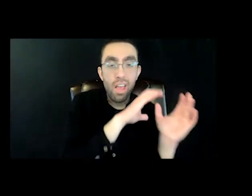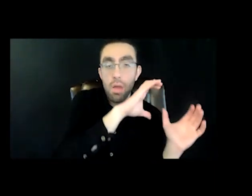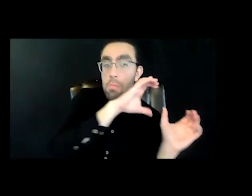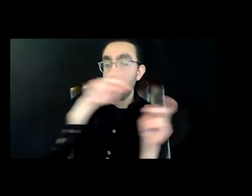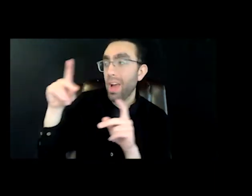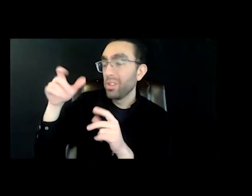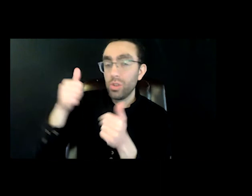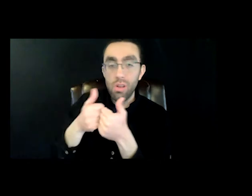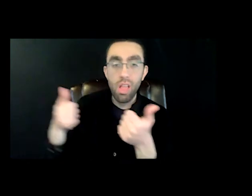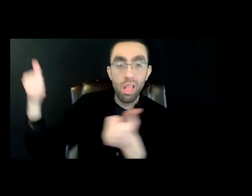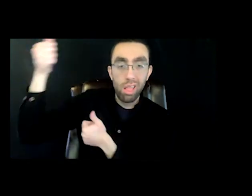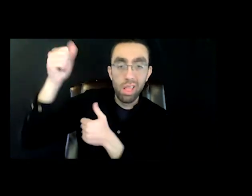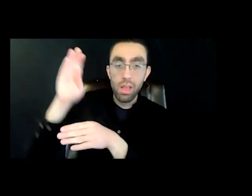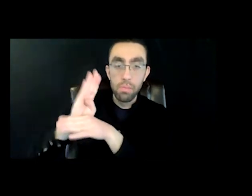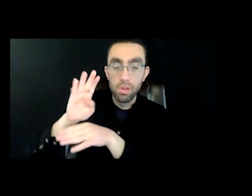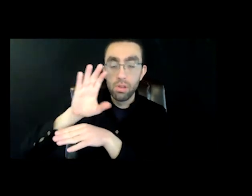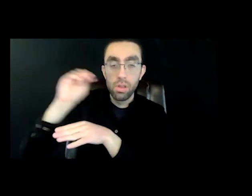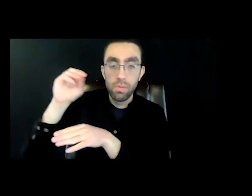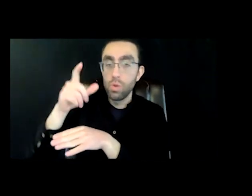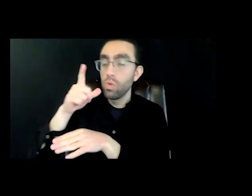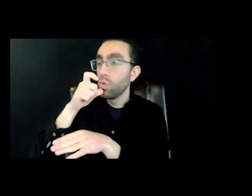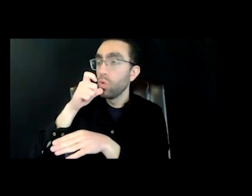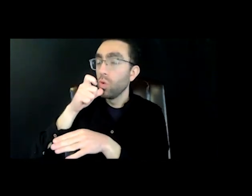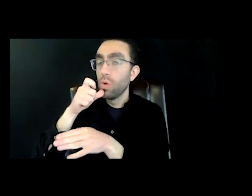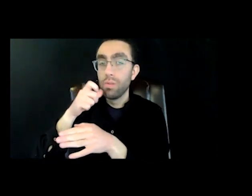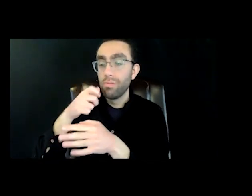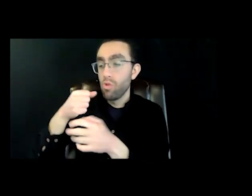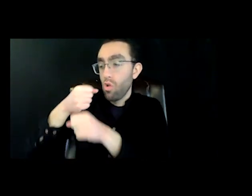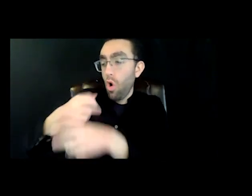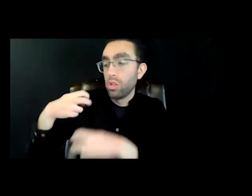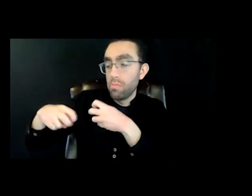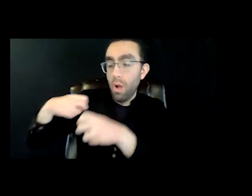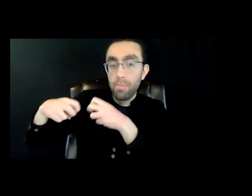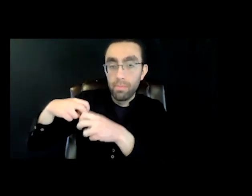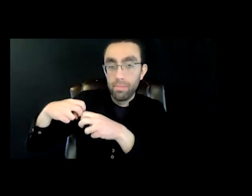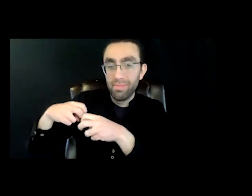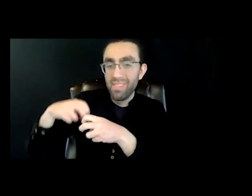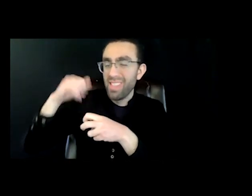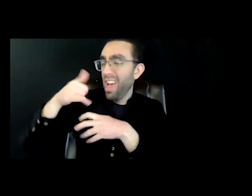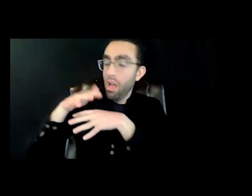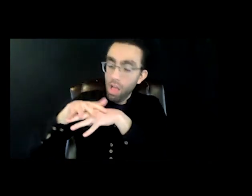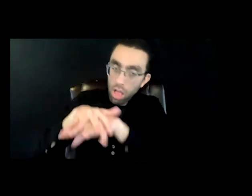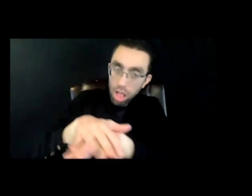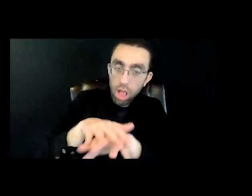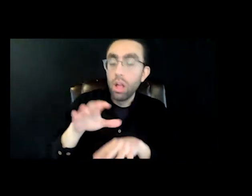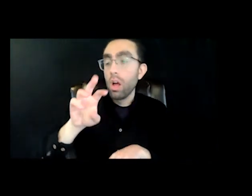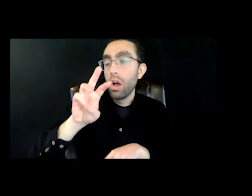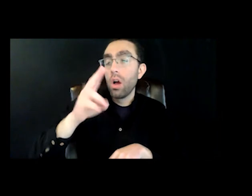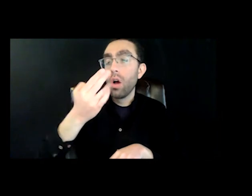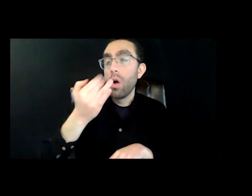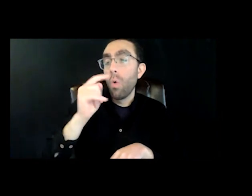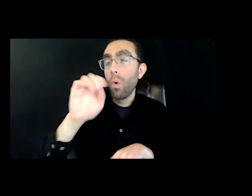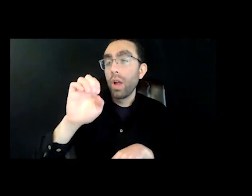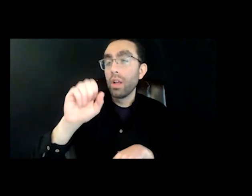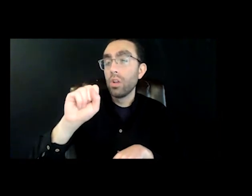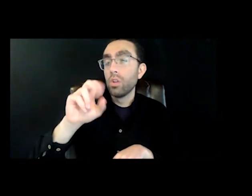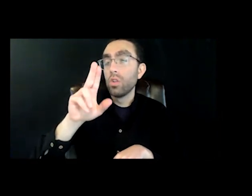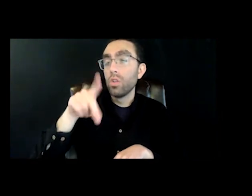injustice. I hear this, you know, urgency really feeding into white supremacy in a lot of it.